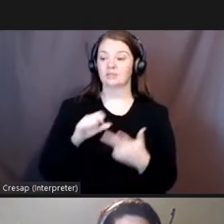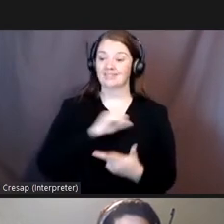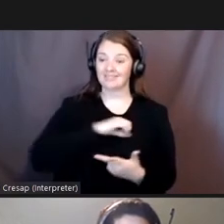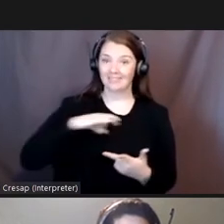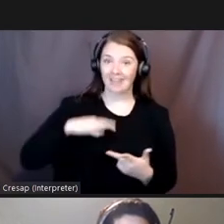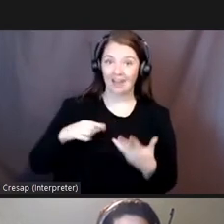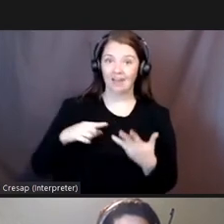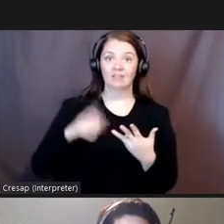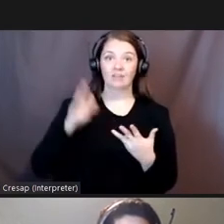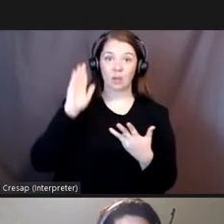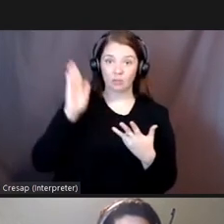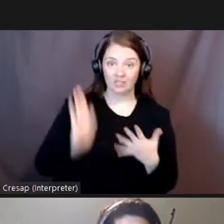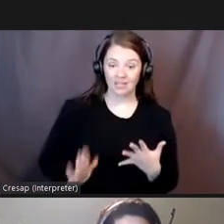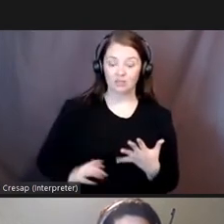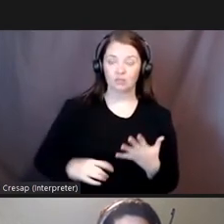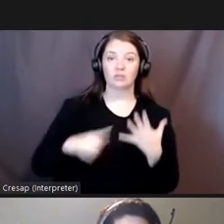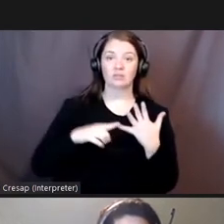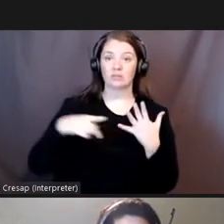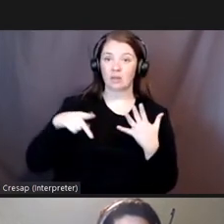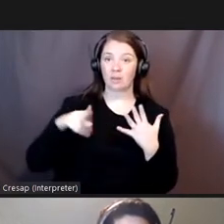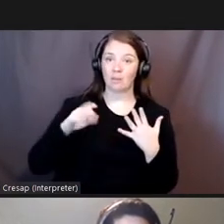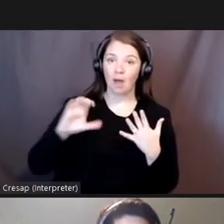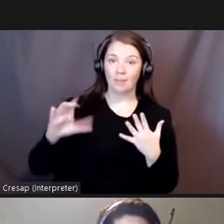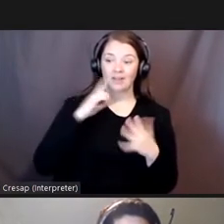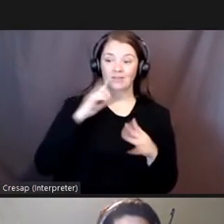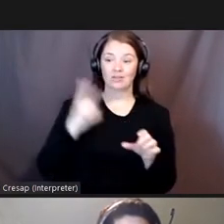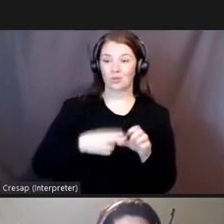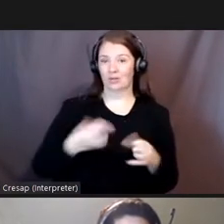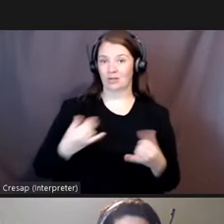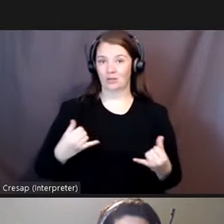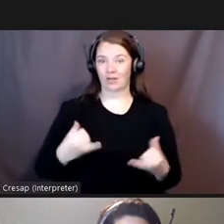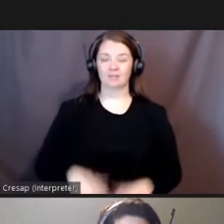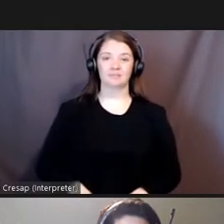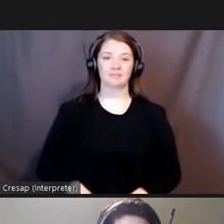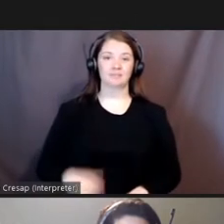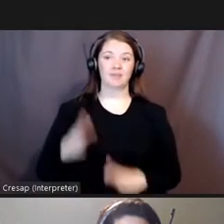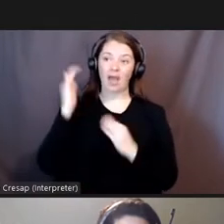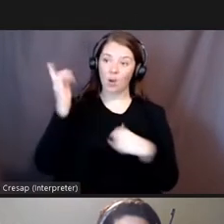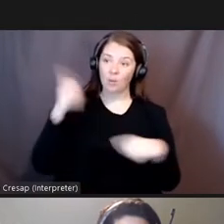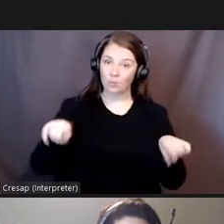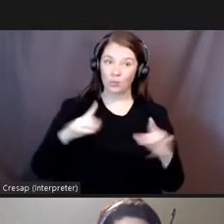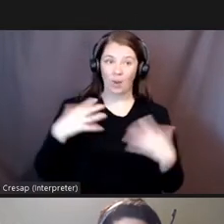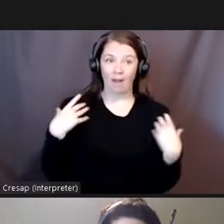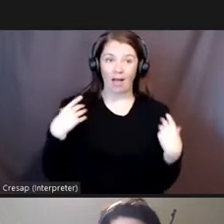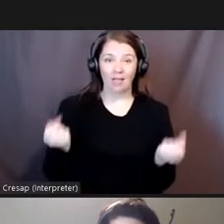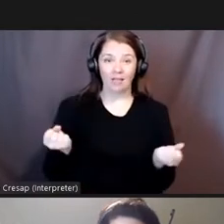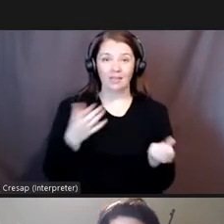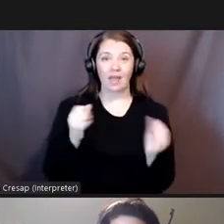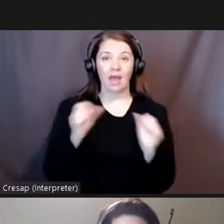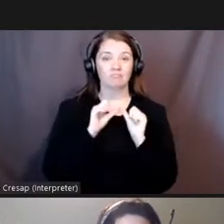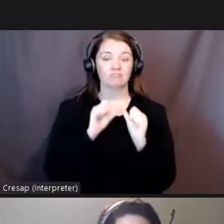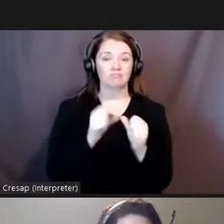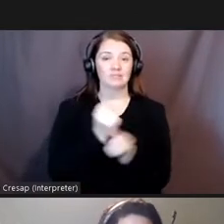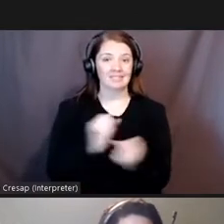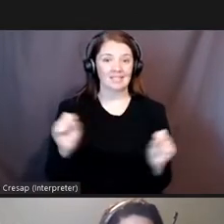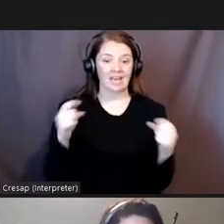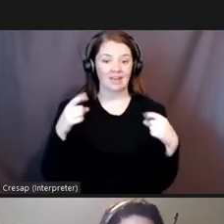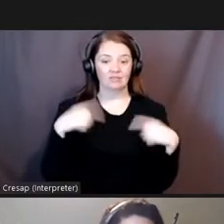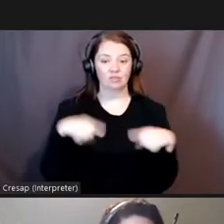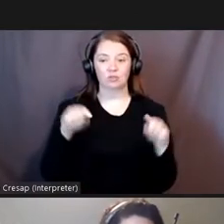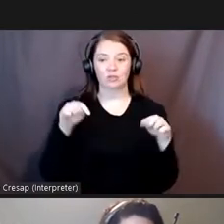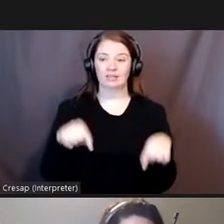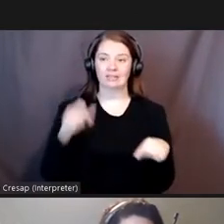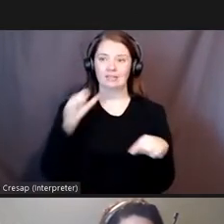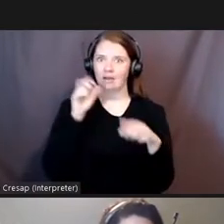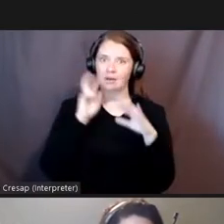public for joining in the event today. I hope everyone is healthy and keeping safe during these unprecedented times.